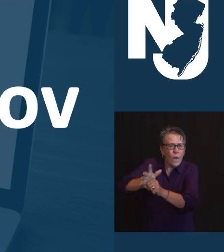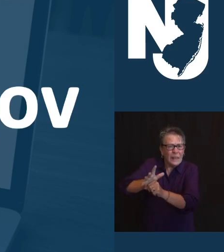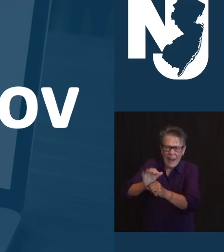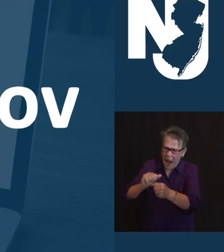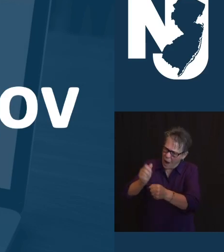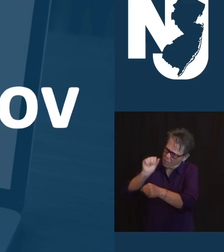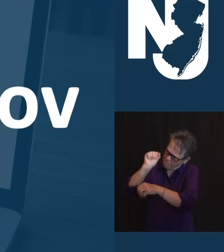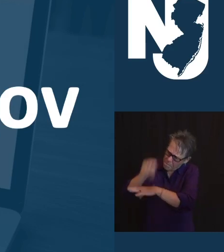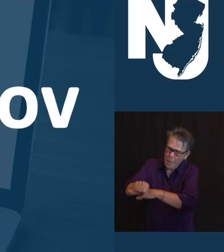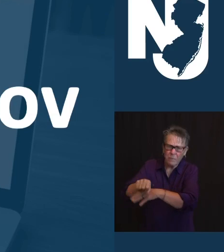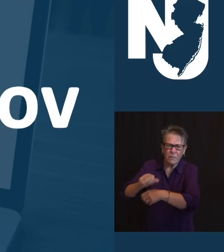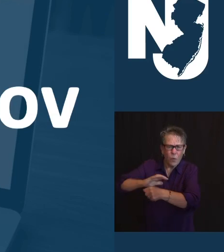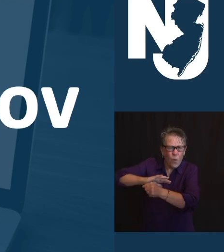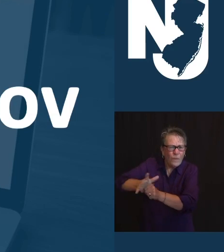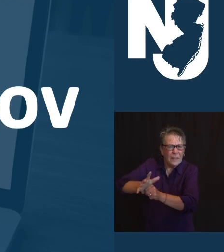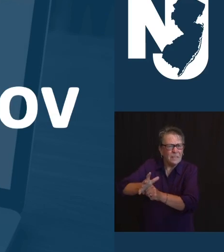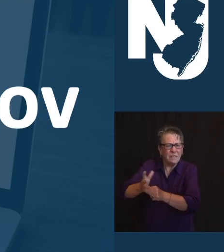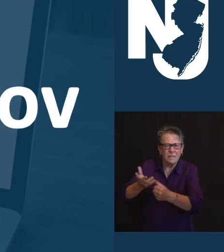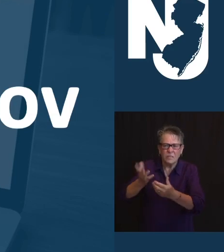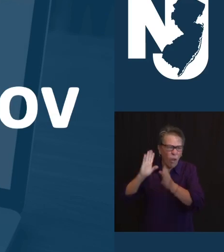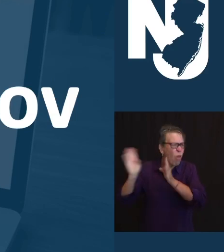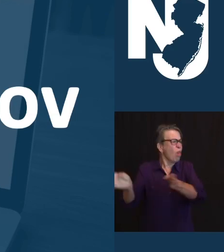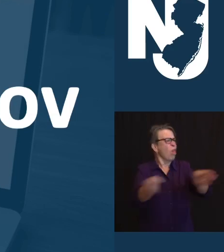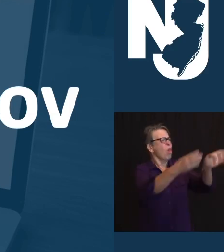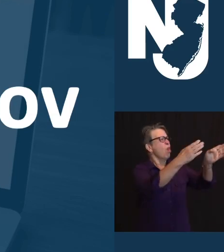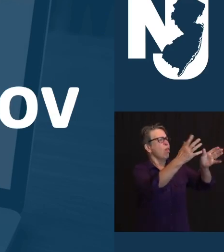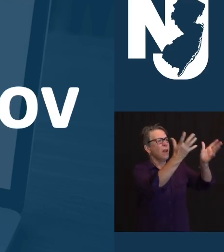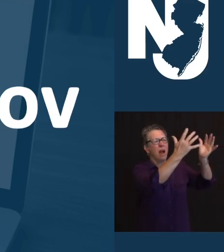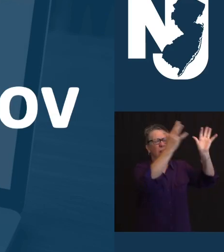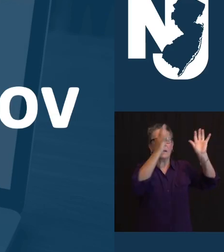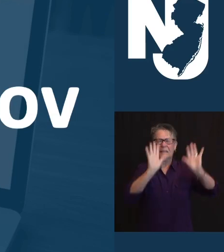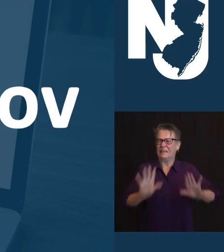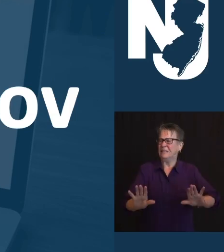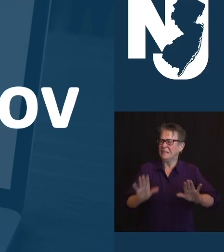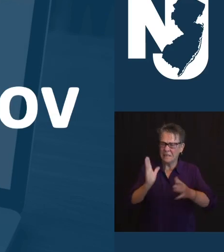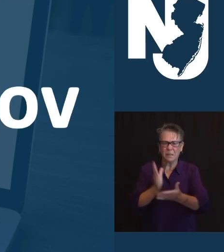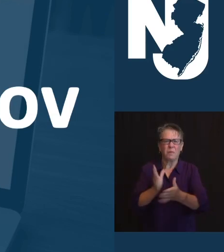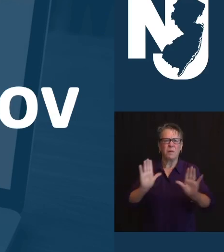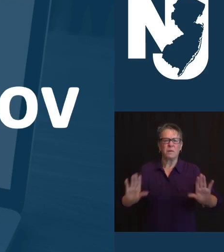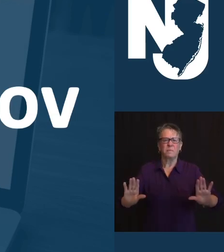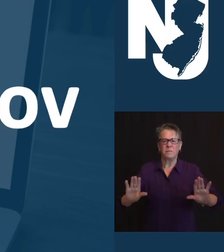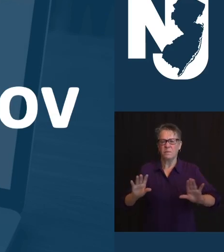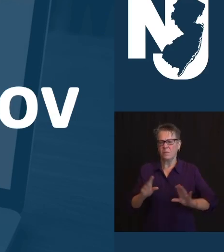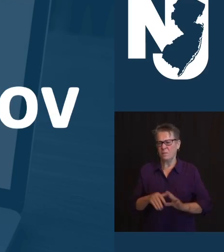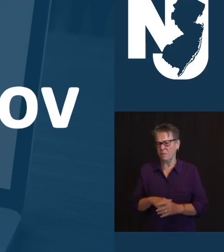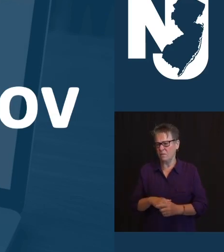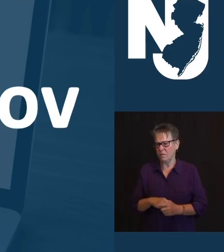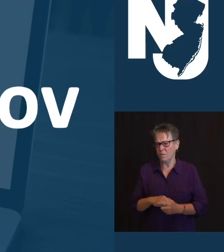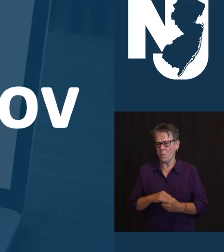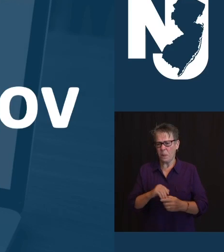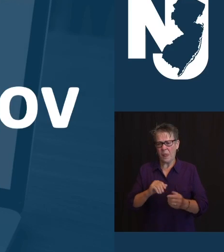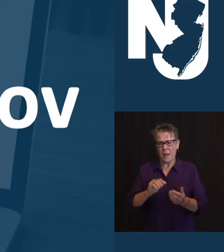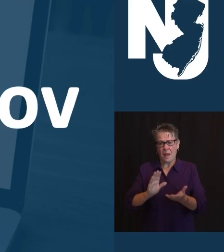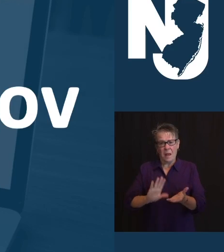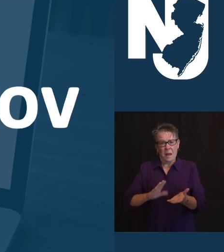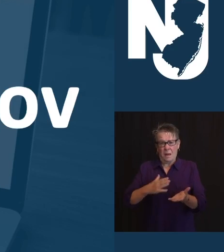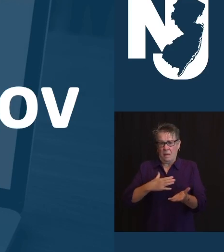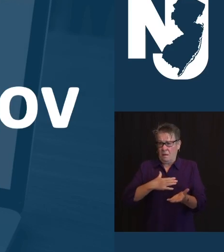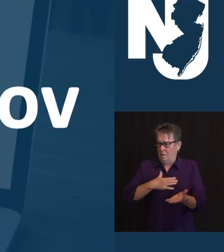goal. I think I know what Justice Ginsburg's opinion would be on the matter, and there would be no lack of Americans who